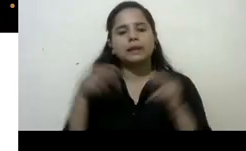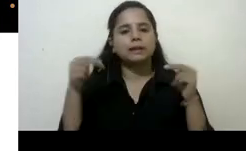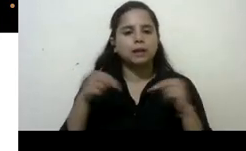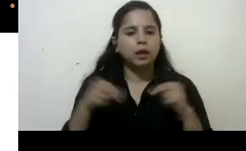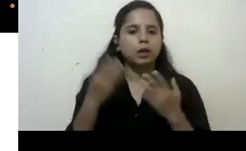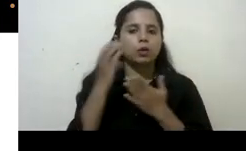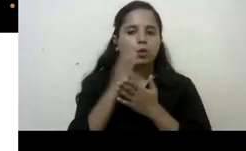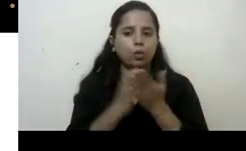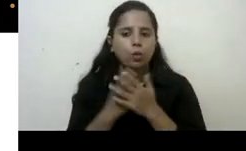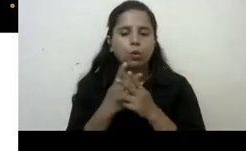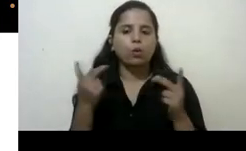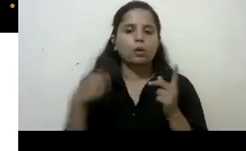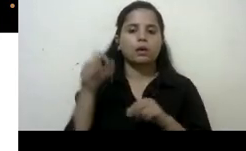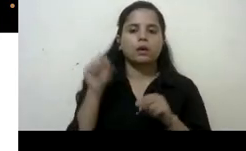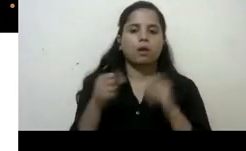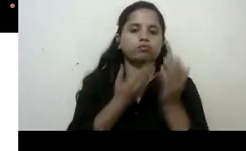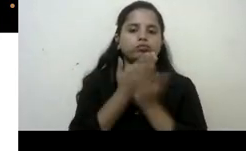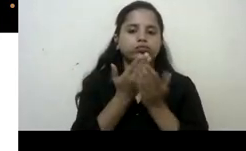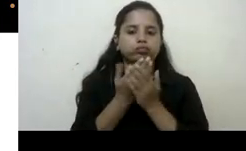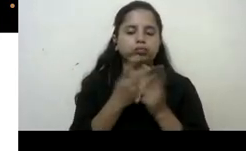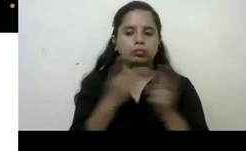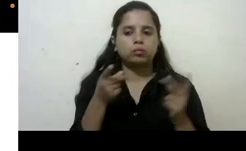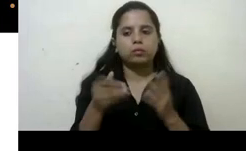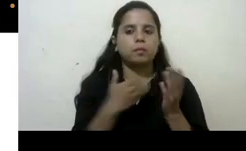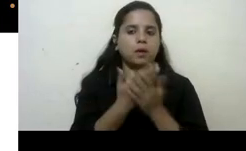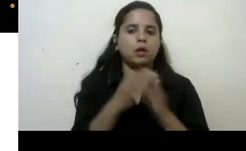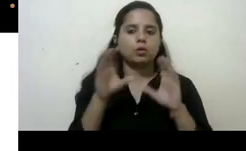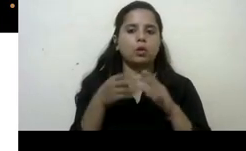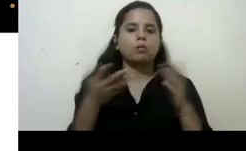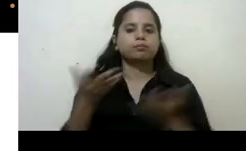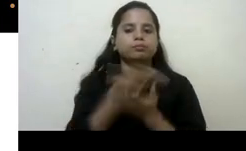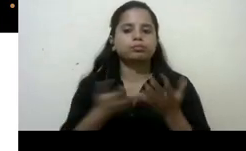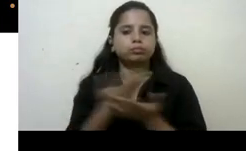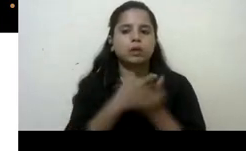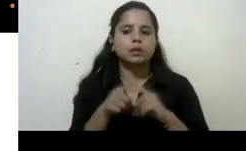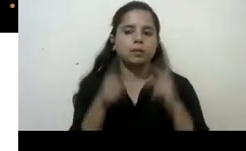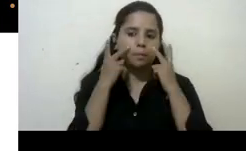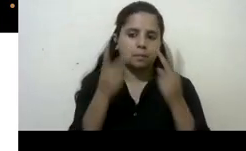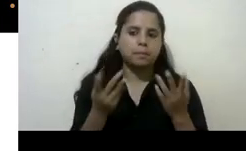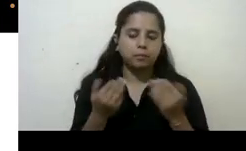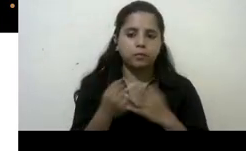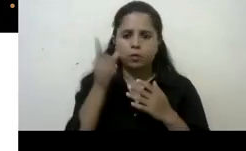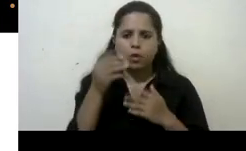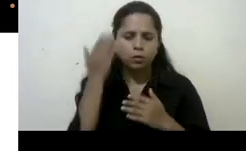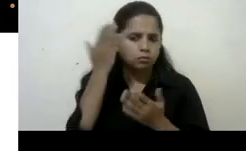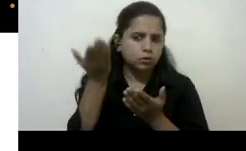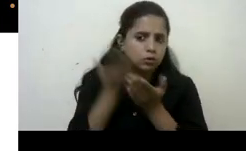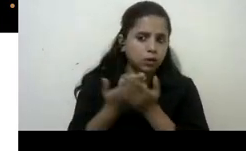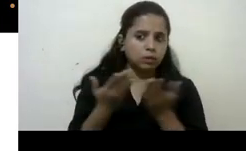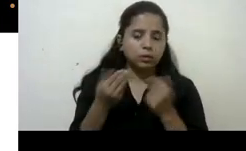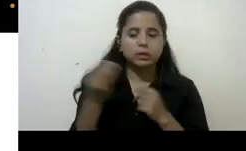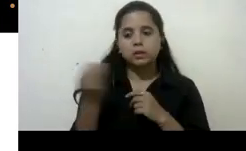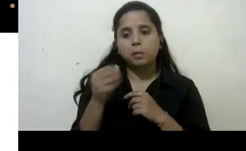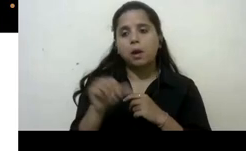course, and they just participate in the group discussions there. Can you suggest me some of the